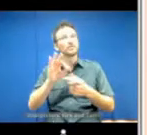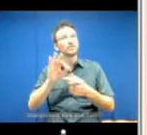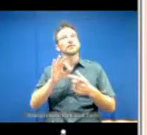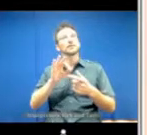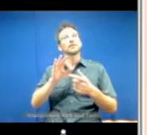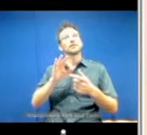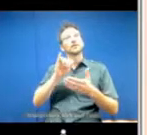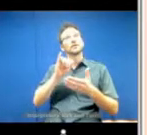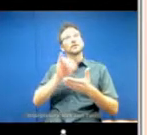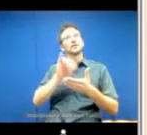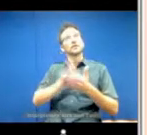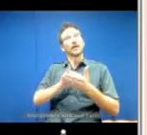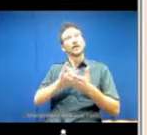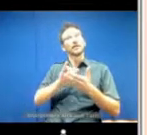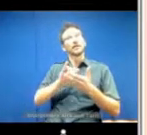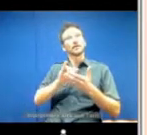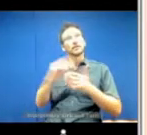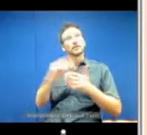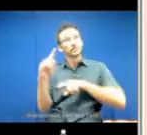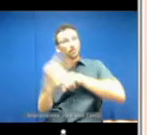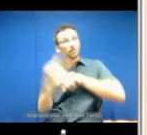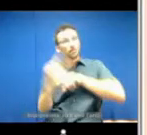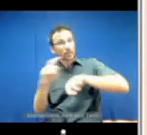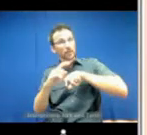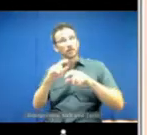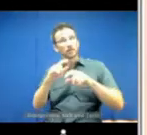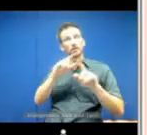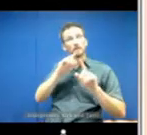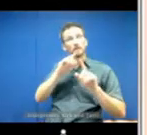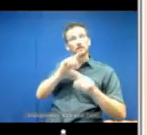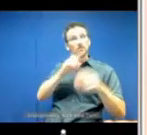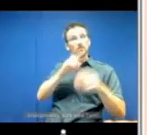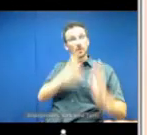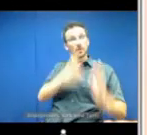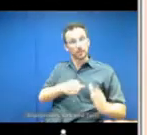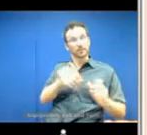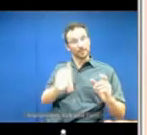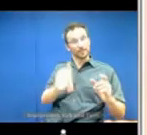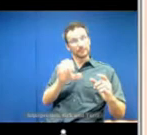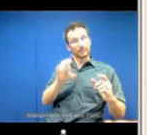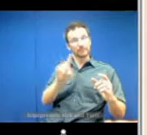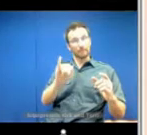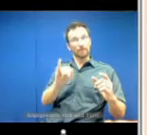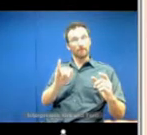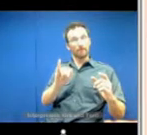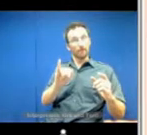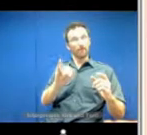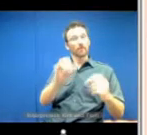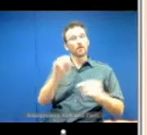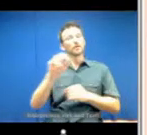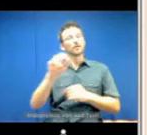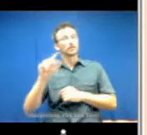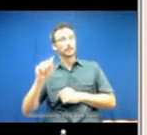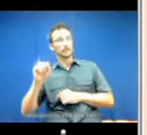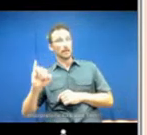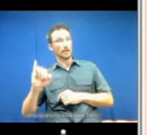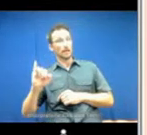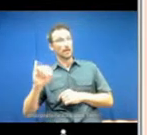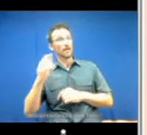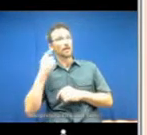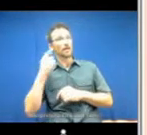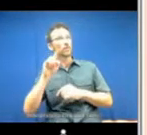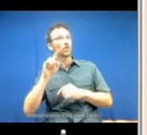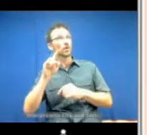a CDI, then the table interpreter for the witness, for